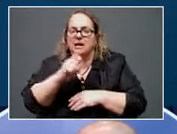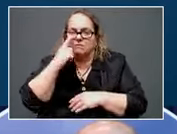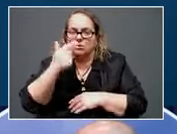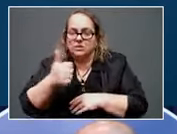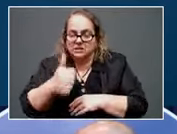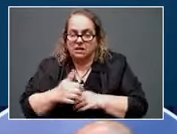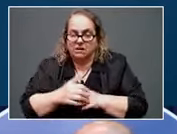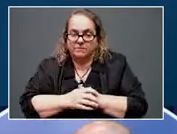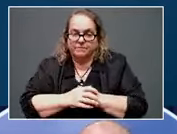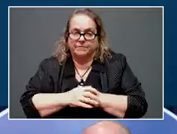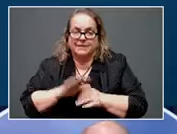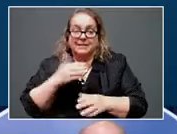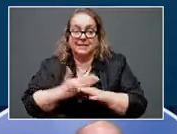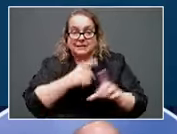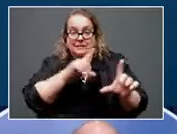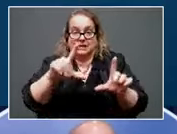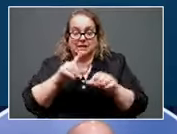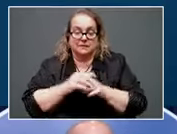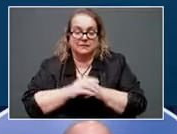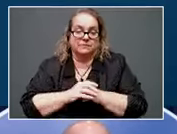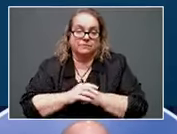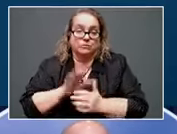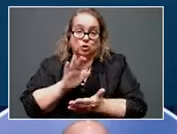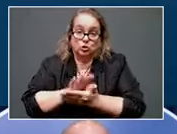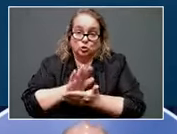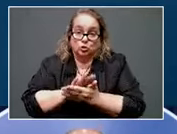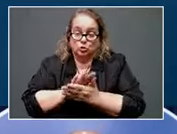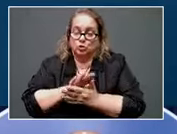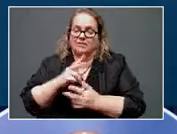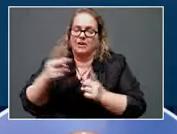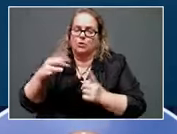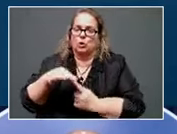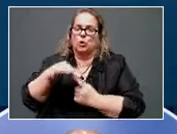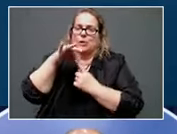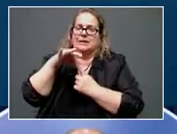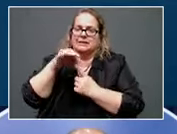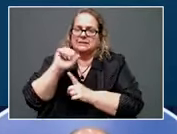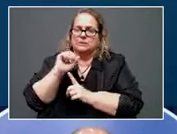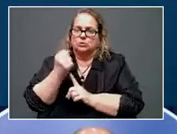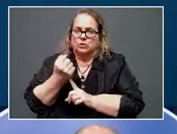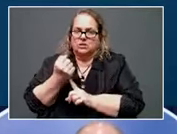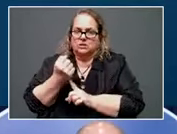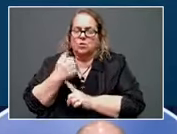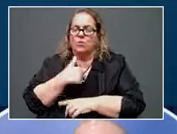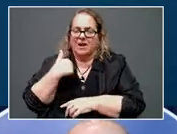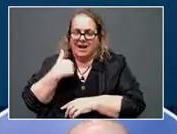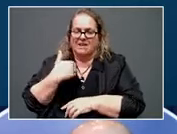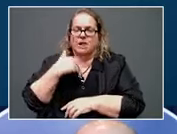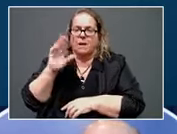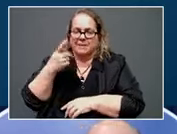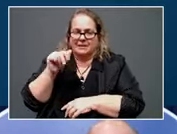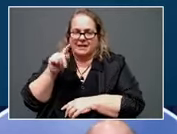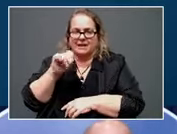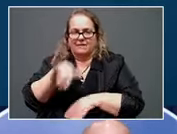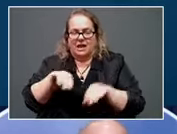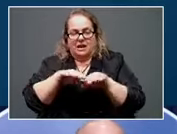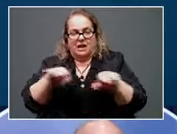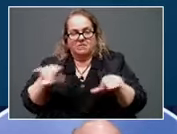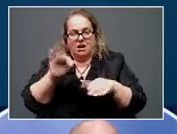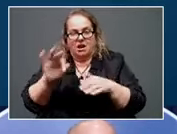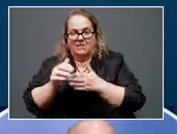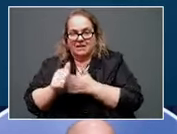slide, please. Schools are a unique situation, and so we've updated this level of guidance for the schools. We have